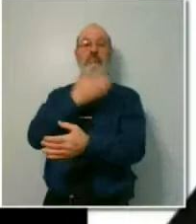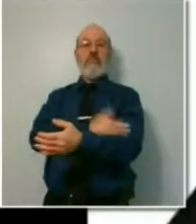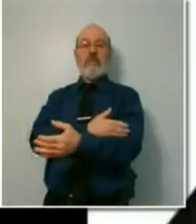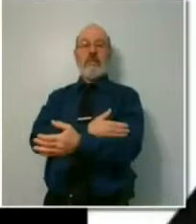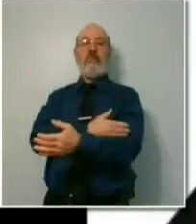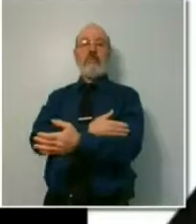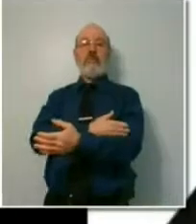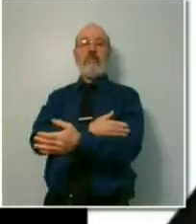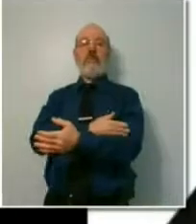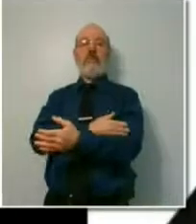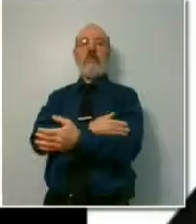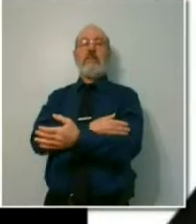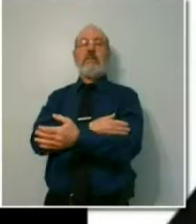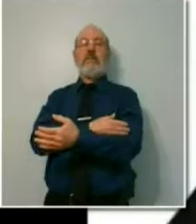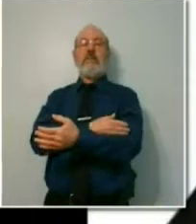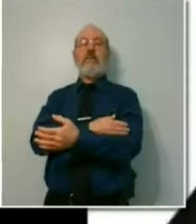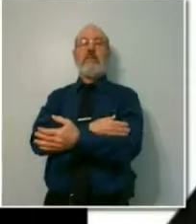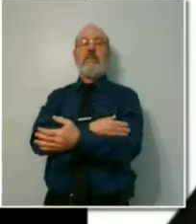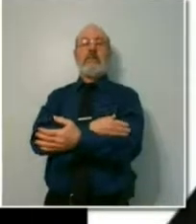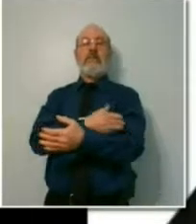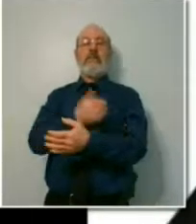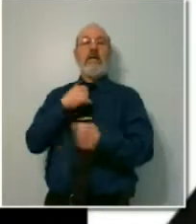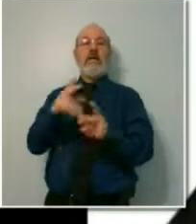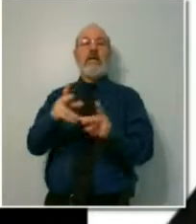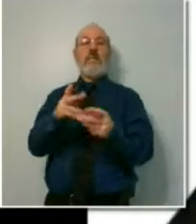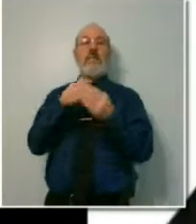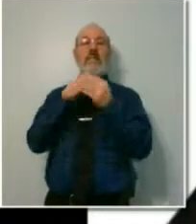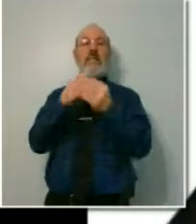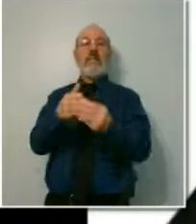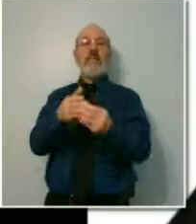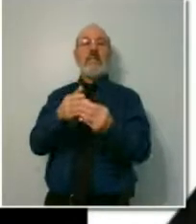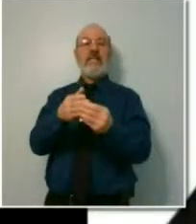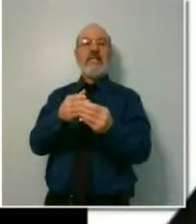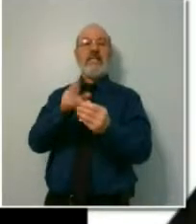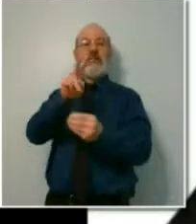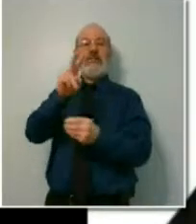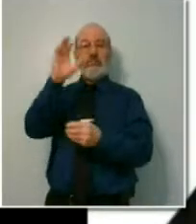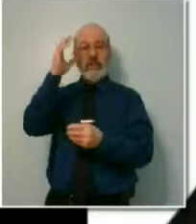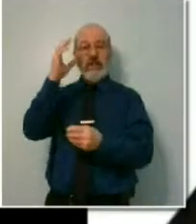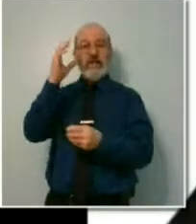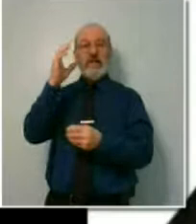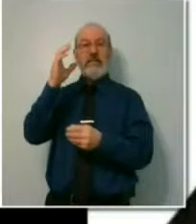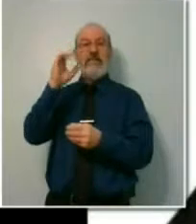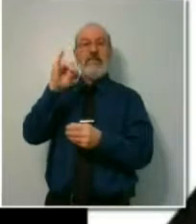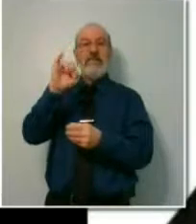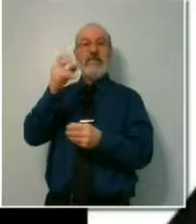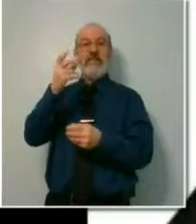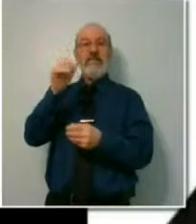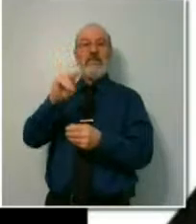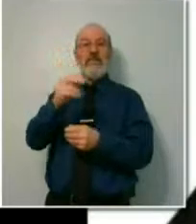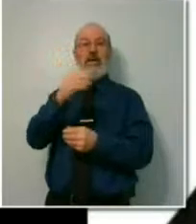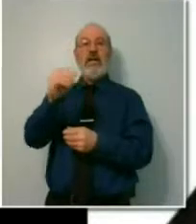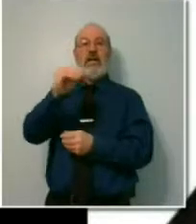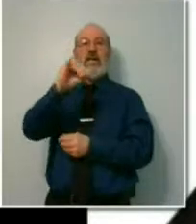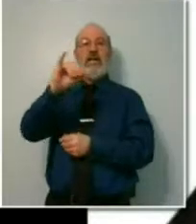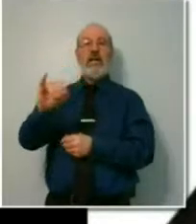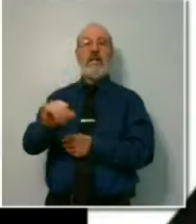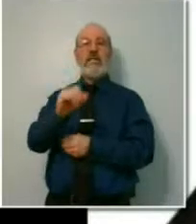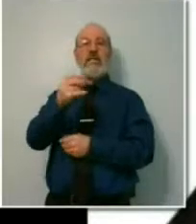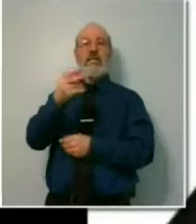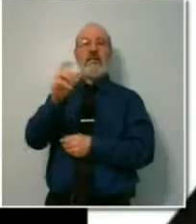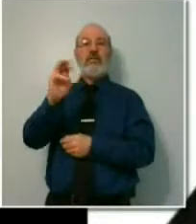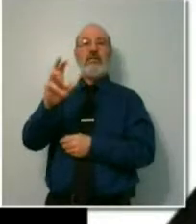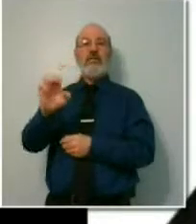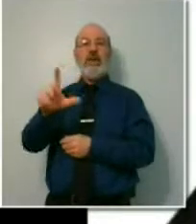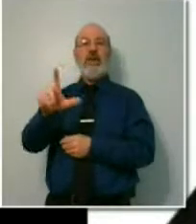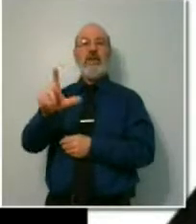missionary family, had the privilege of leading his cousins, Ishan and Jimwell, to Christ.